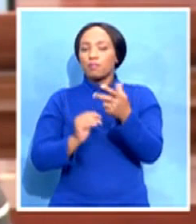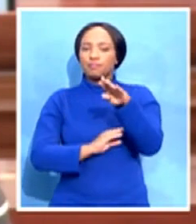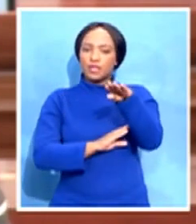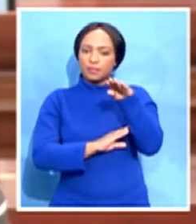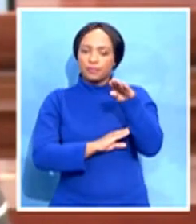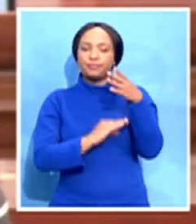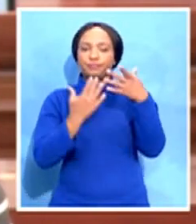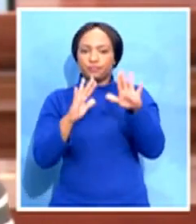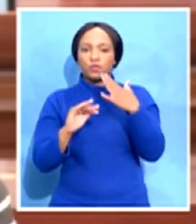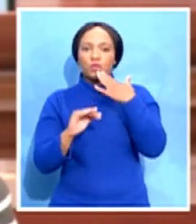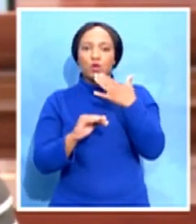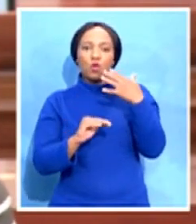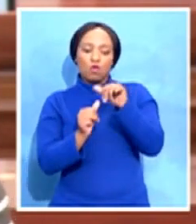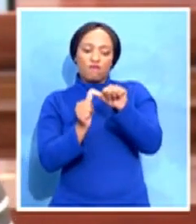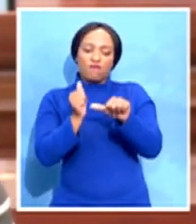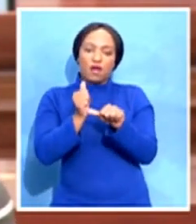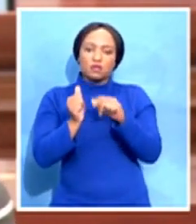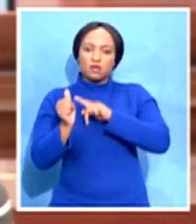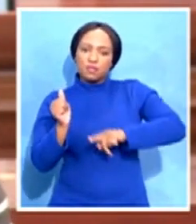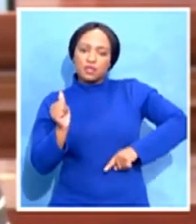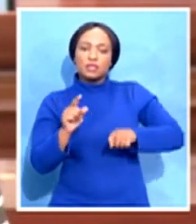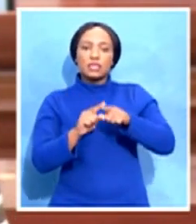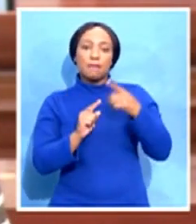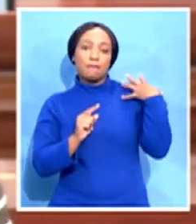of Health and Childcare,